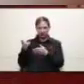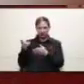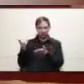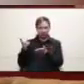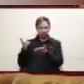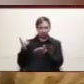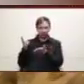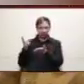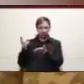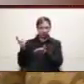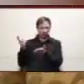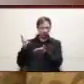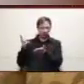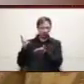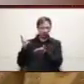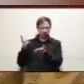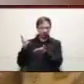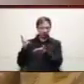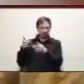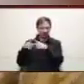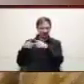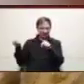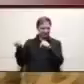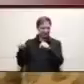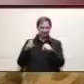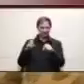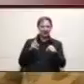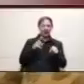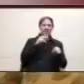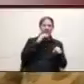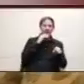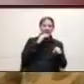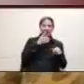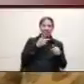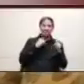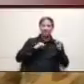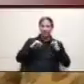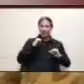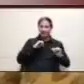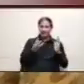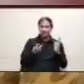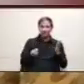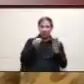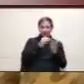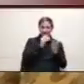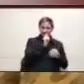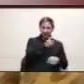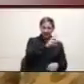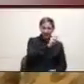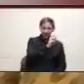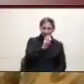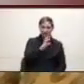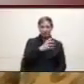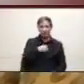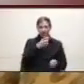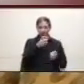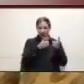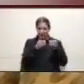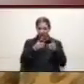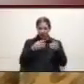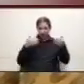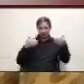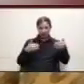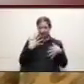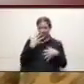on the KPIs for service delivery, has any performance bonuses been paid out to any MM or director in the last, say, 5